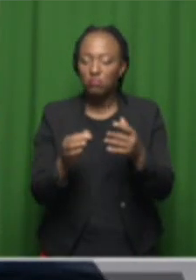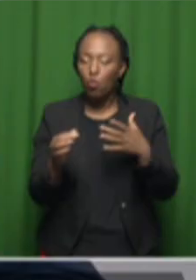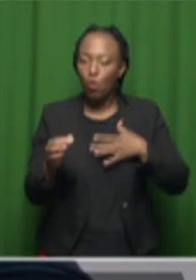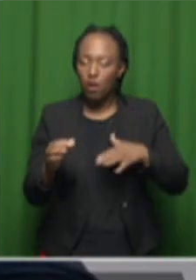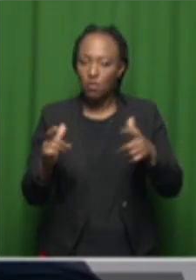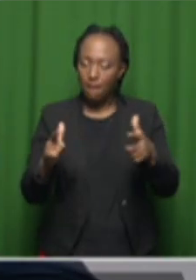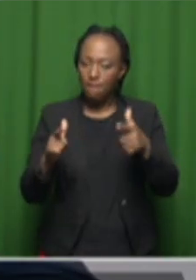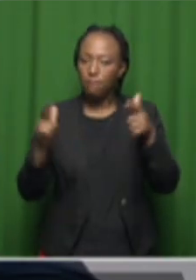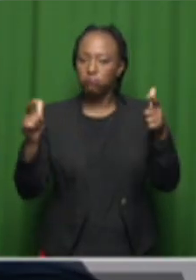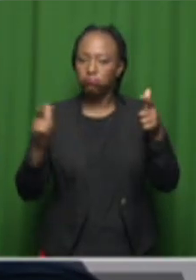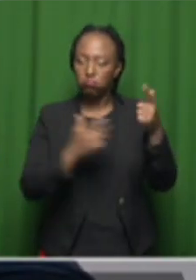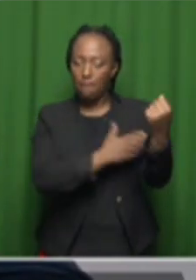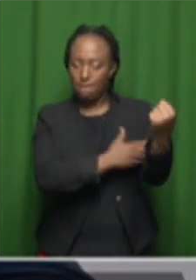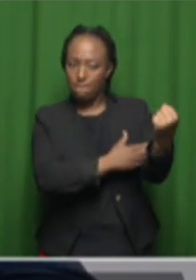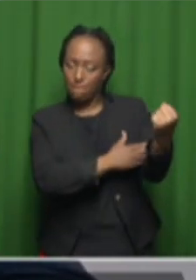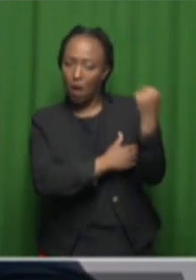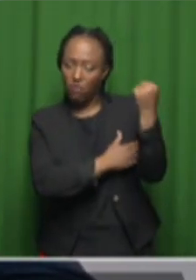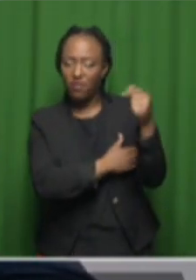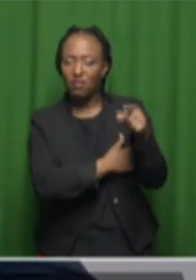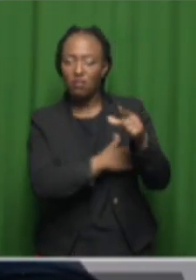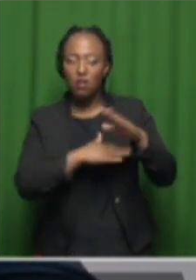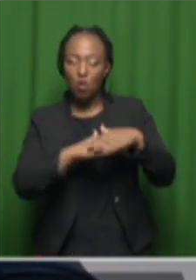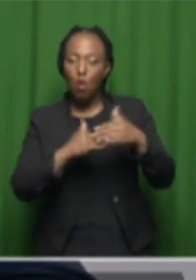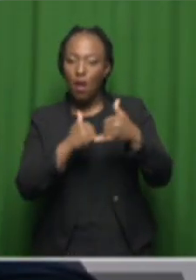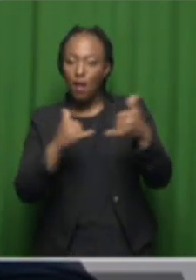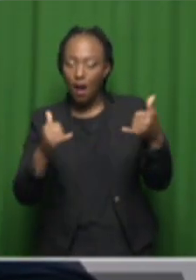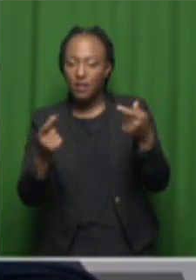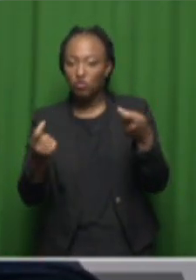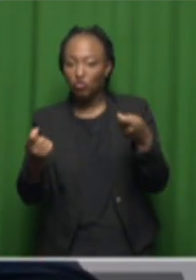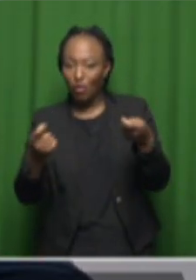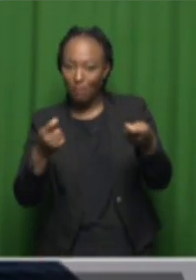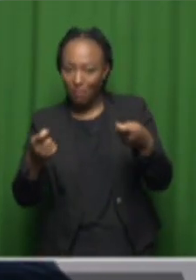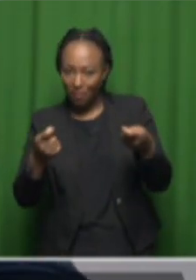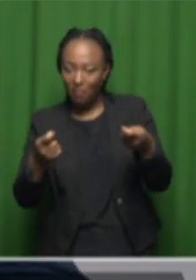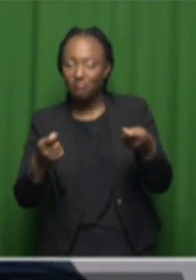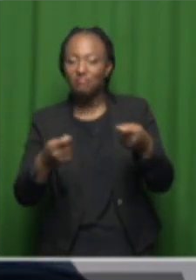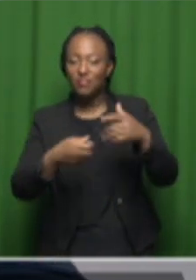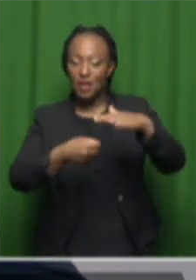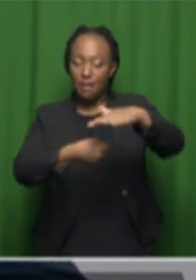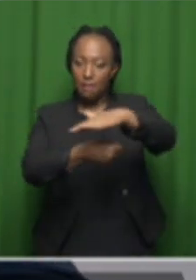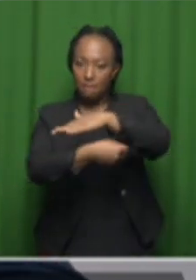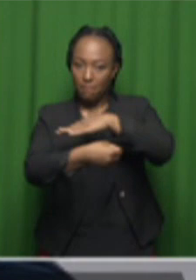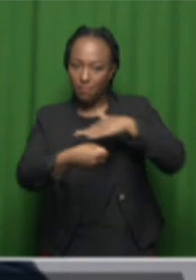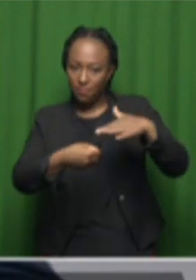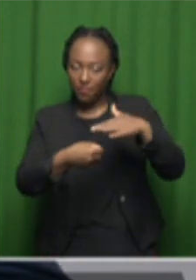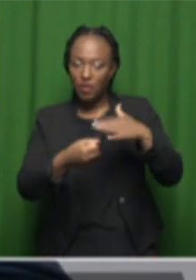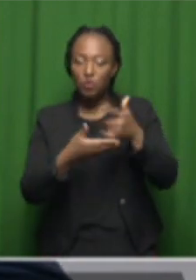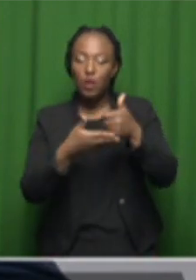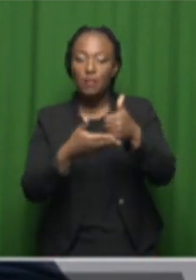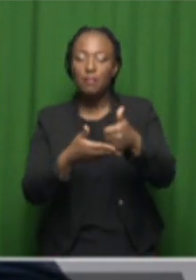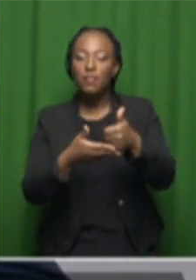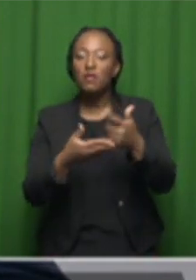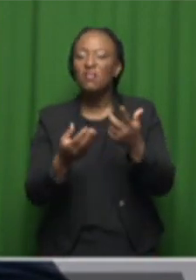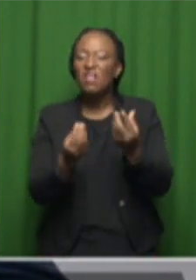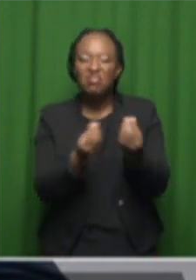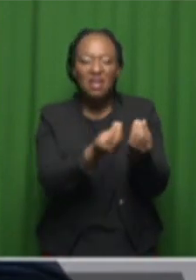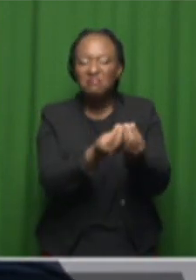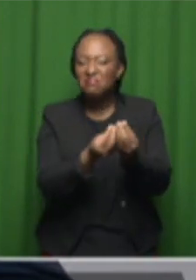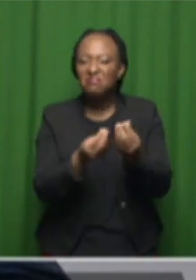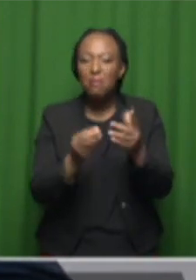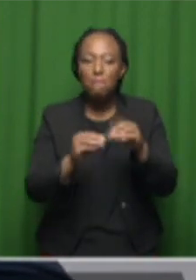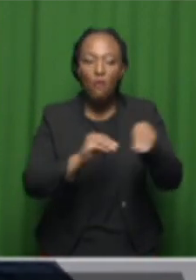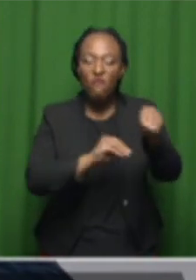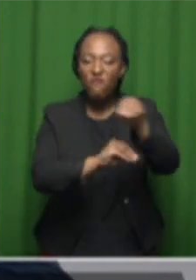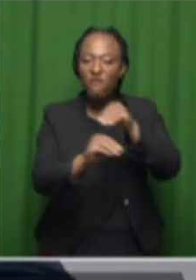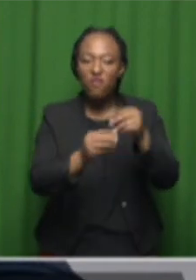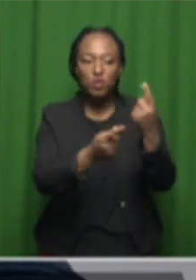super powerful online store and platform that really assists designers in moving goods around the continent, because it's